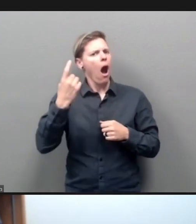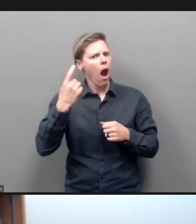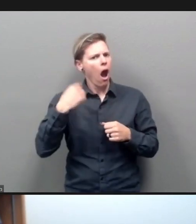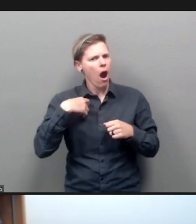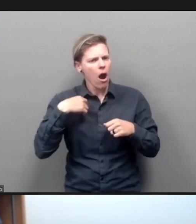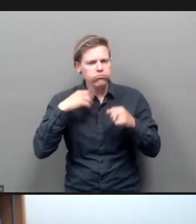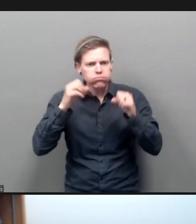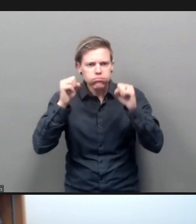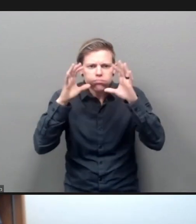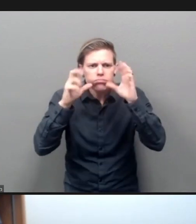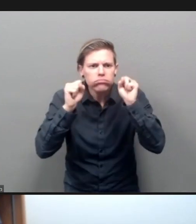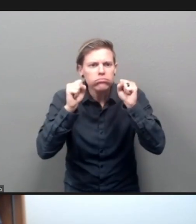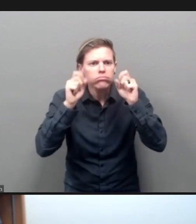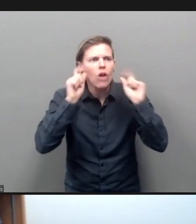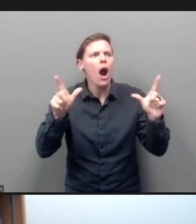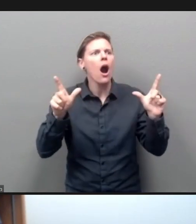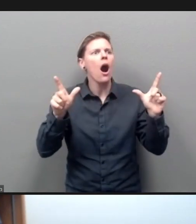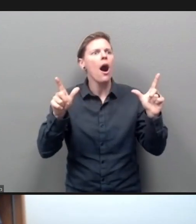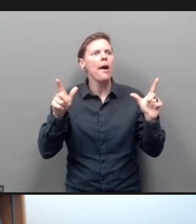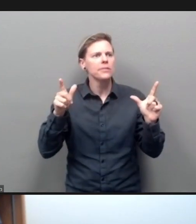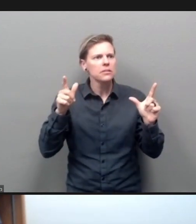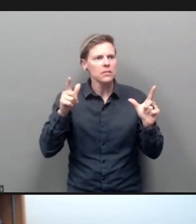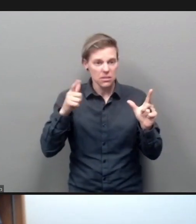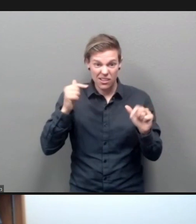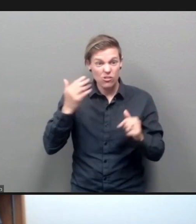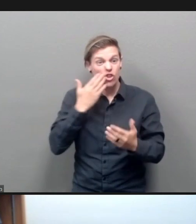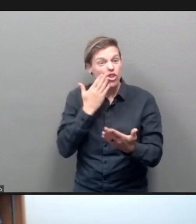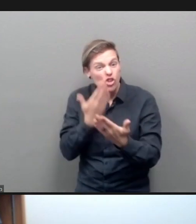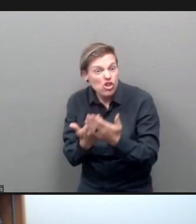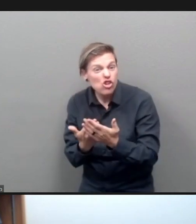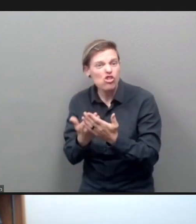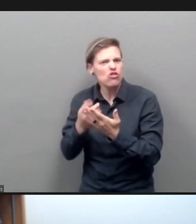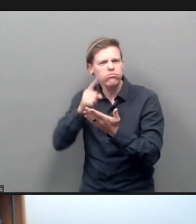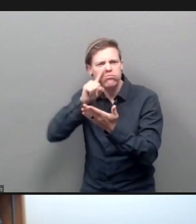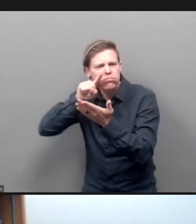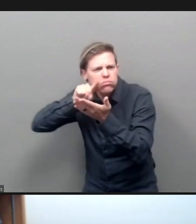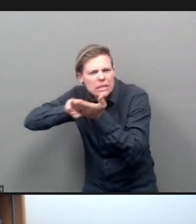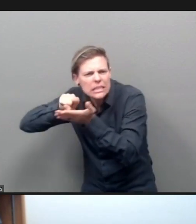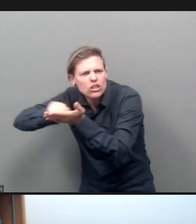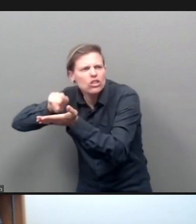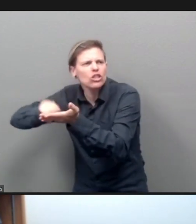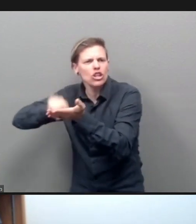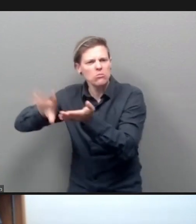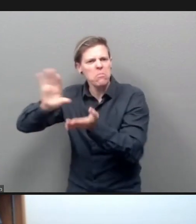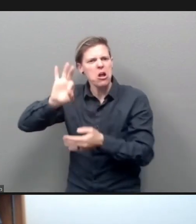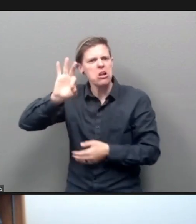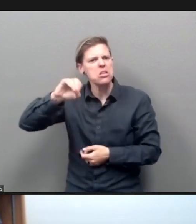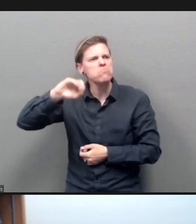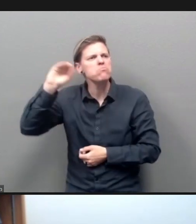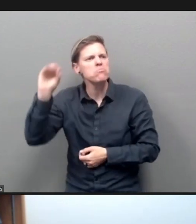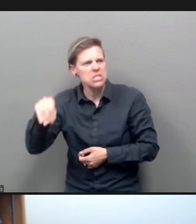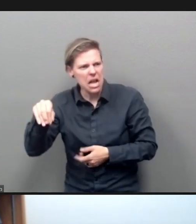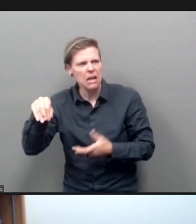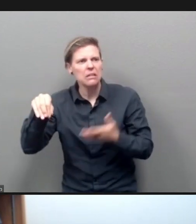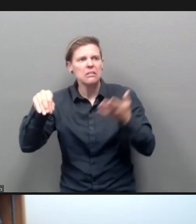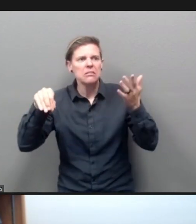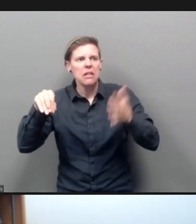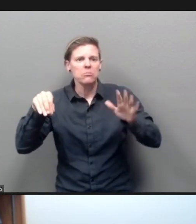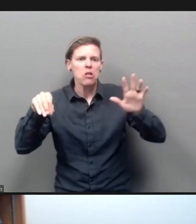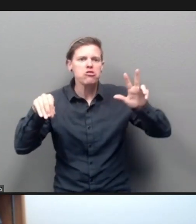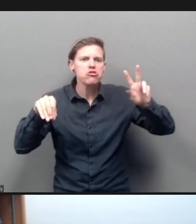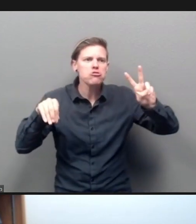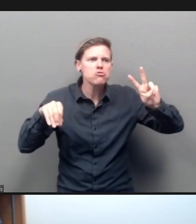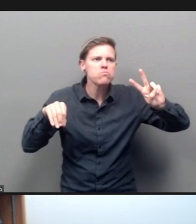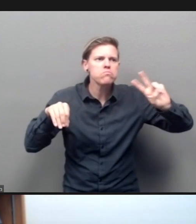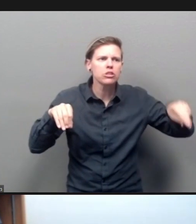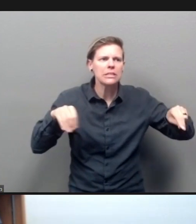pretty good research data that said you're going to get up to 68%. And then after that, there are 32% of people that are not going to get a single shot, no matter what